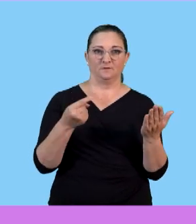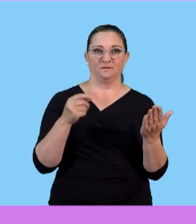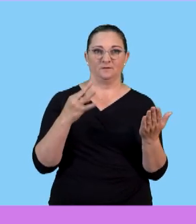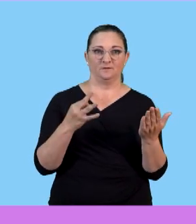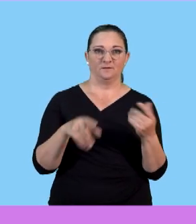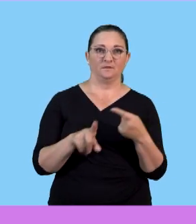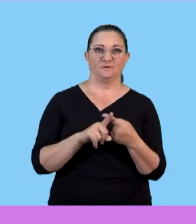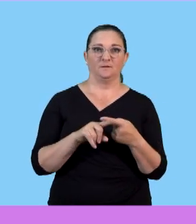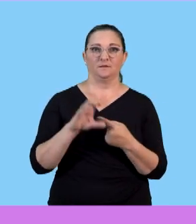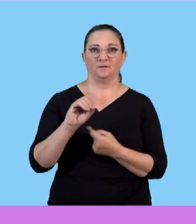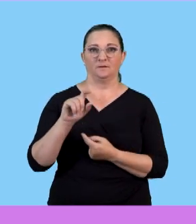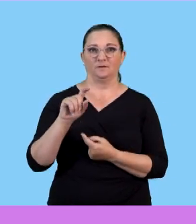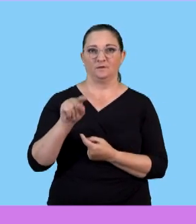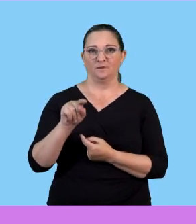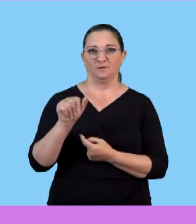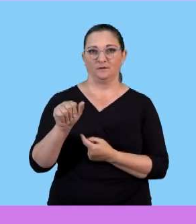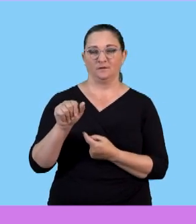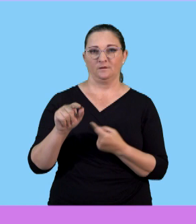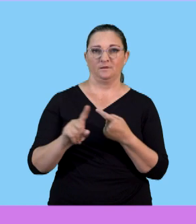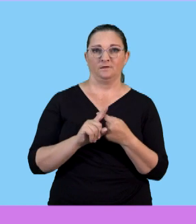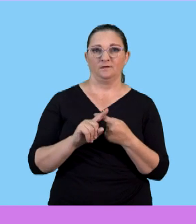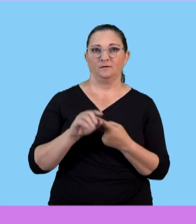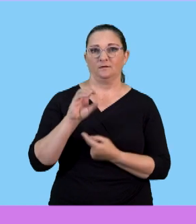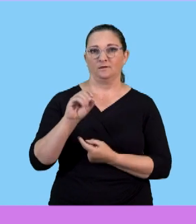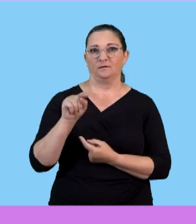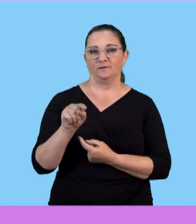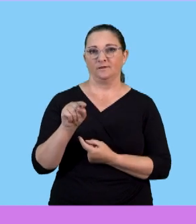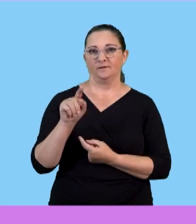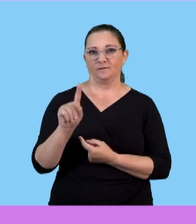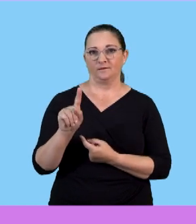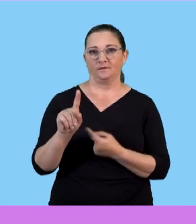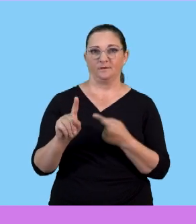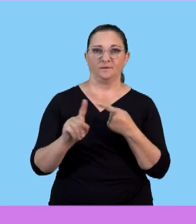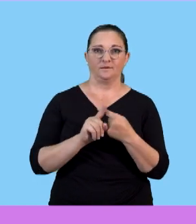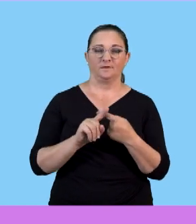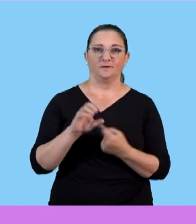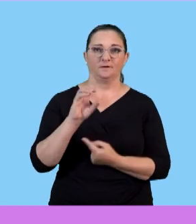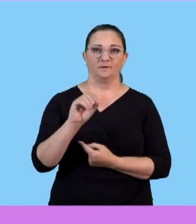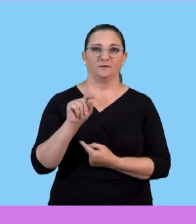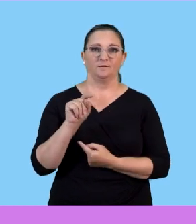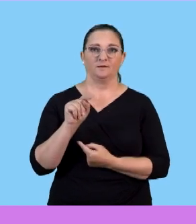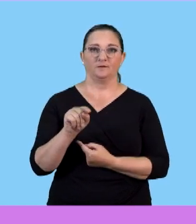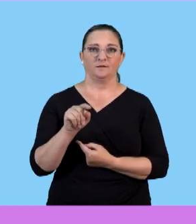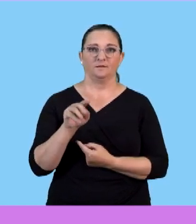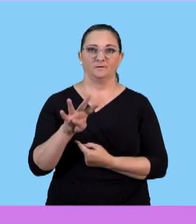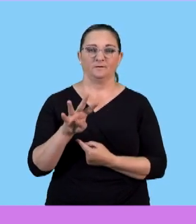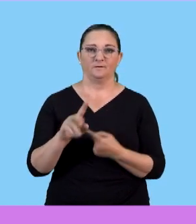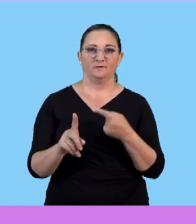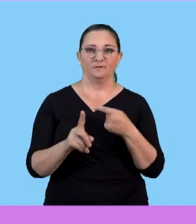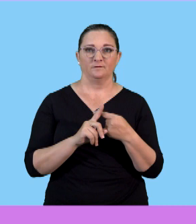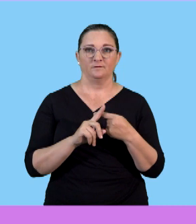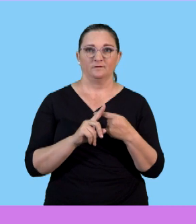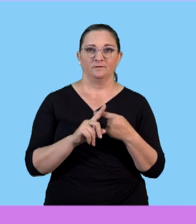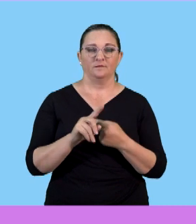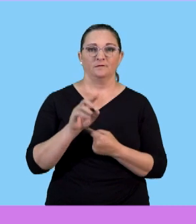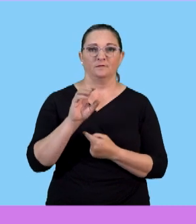0,3 plus 0,6 plus 0,1 plus